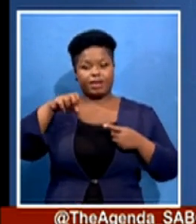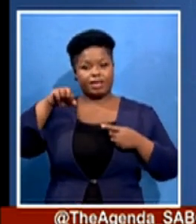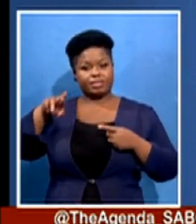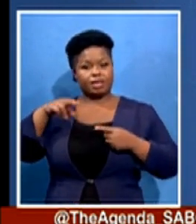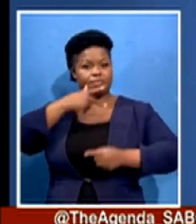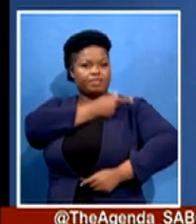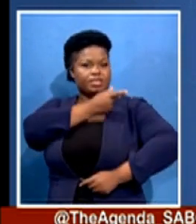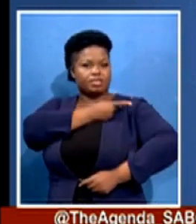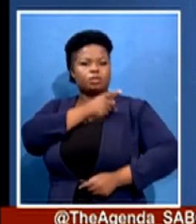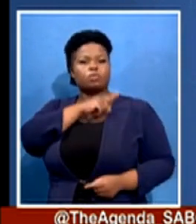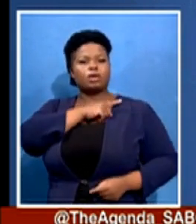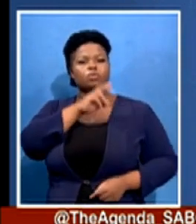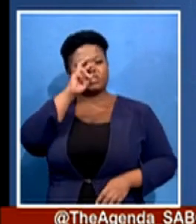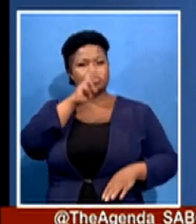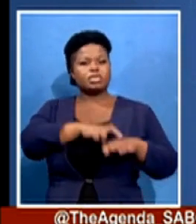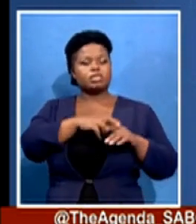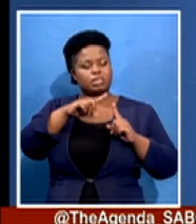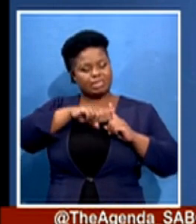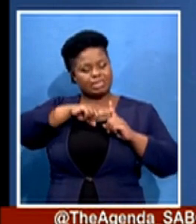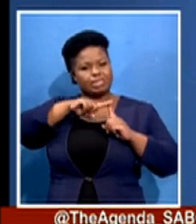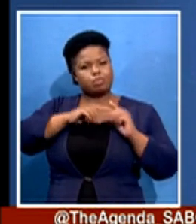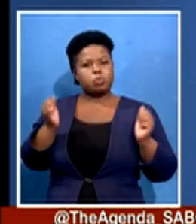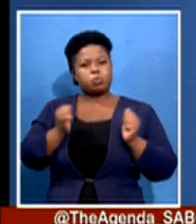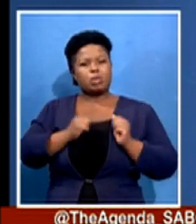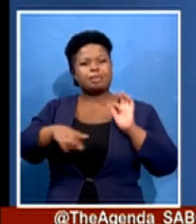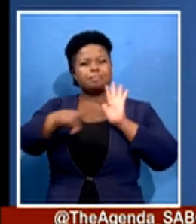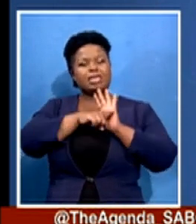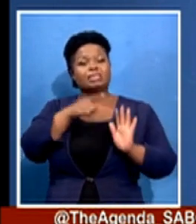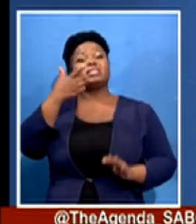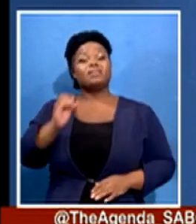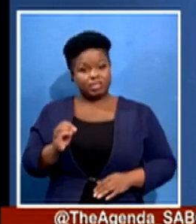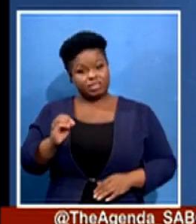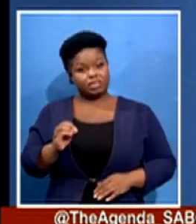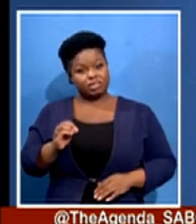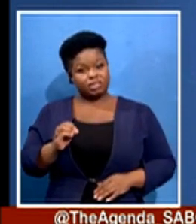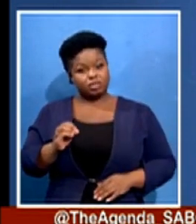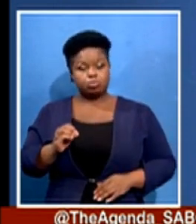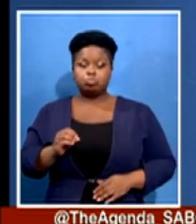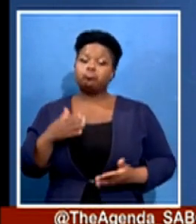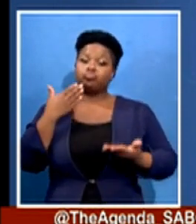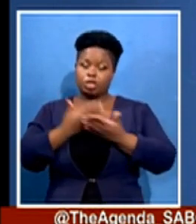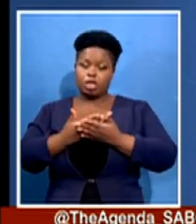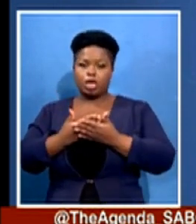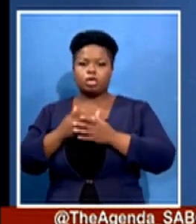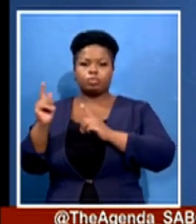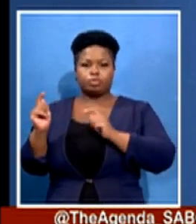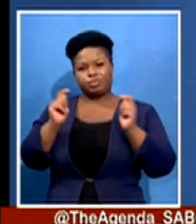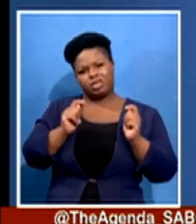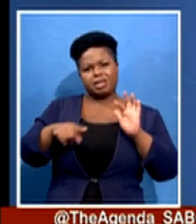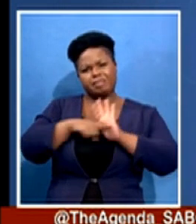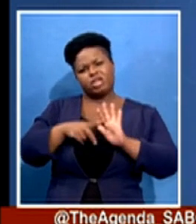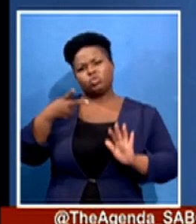storage facilities of minus 70. It can be transported at minus 20, which is much more manageable. But